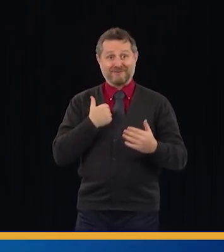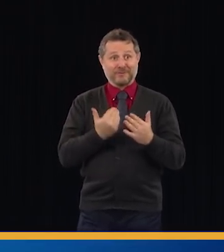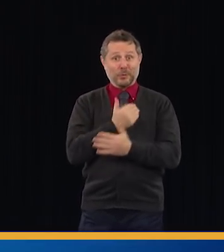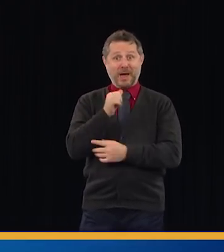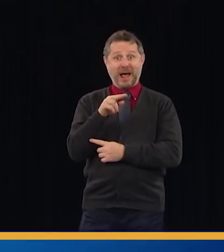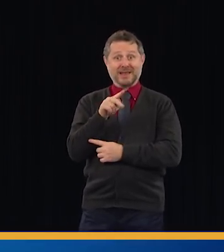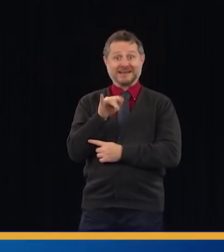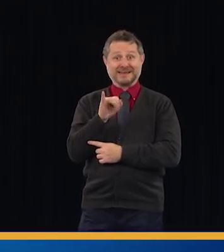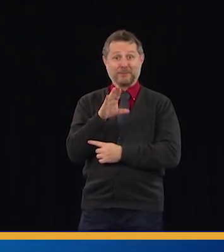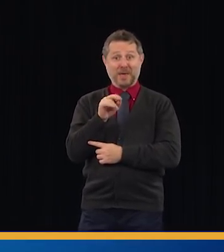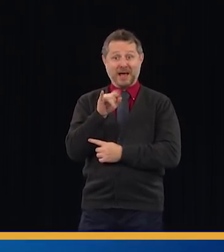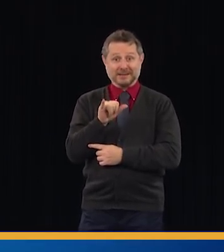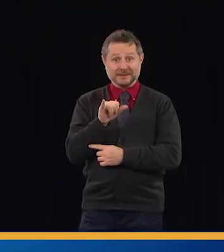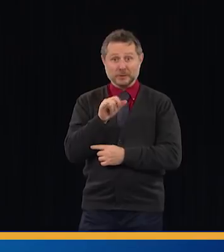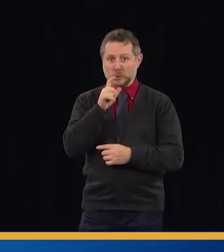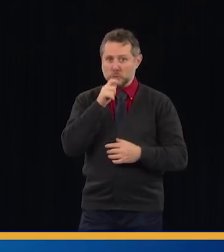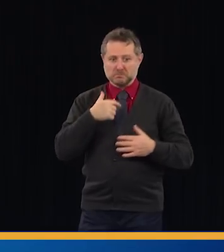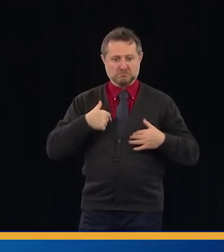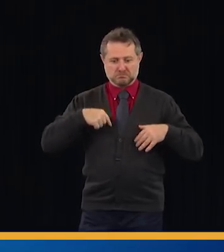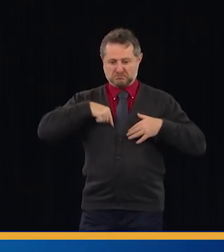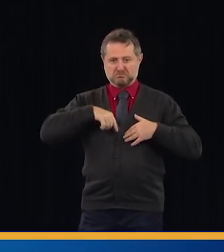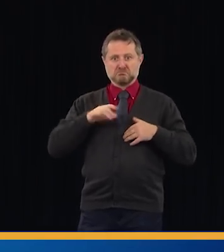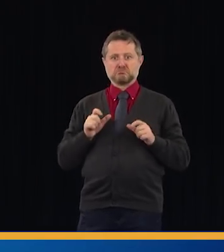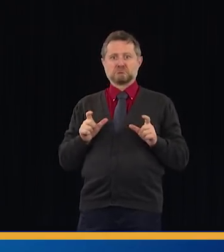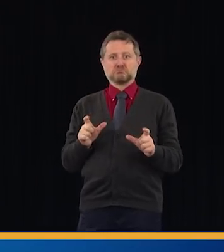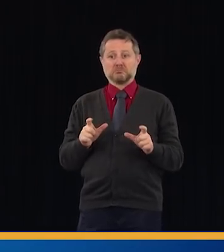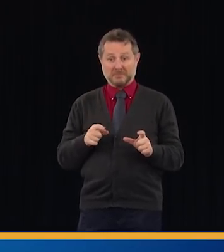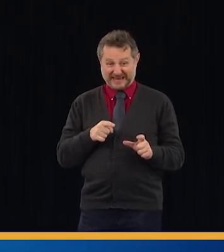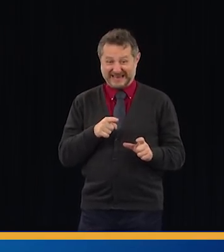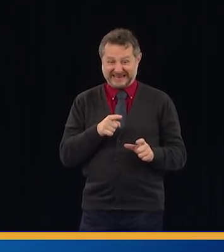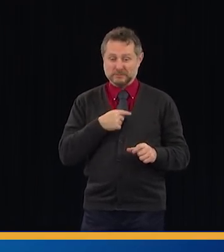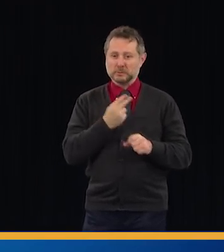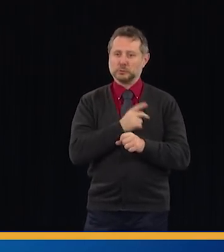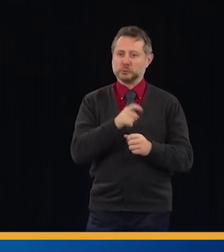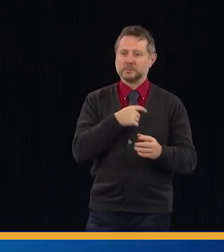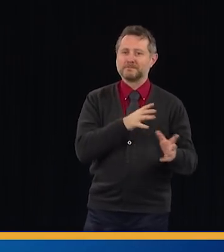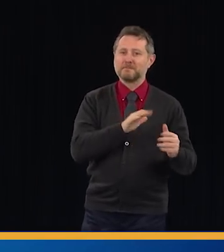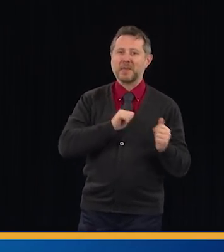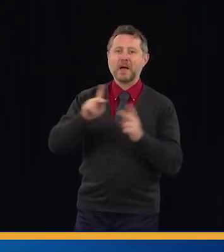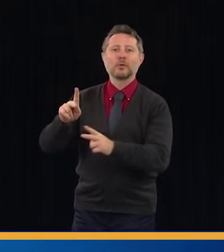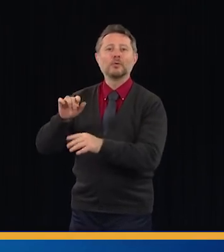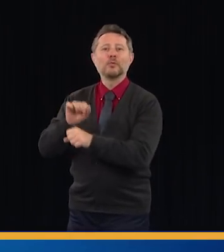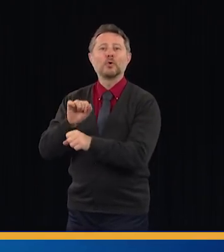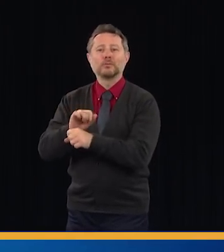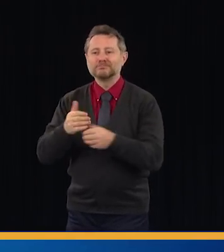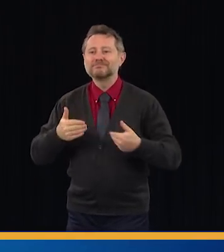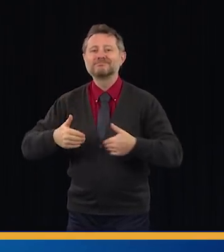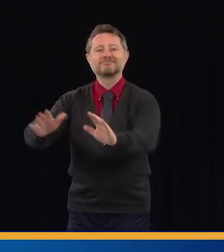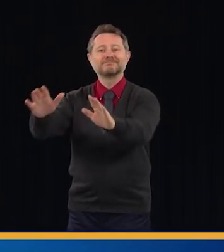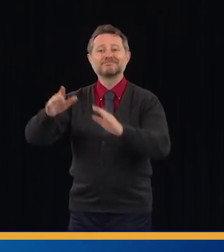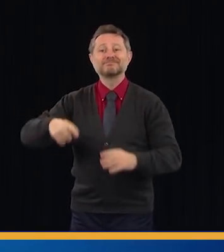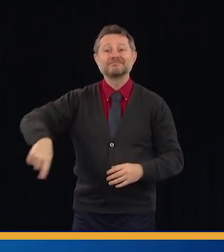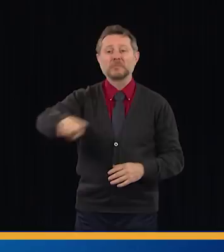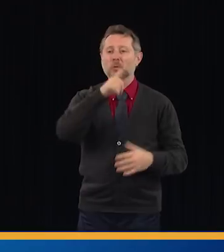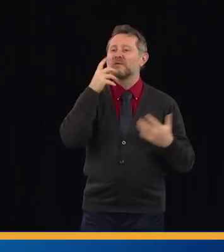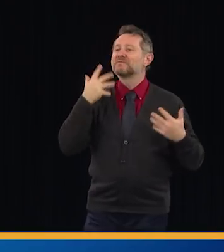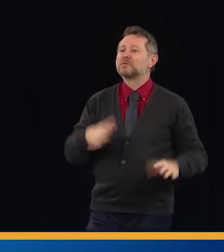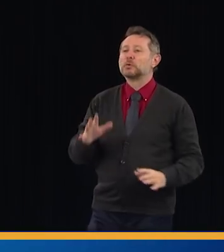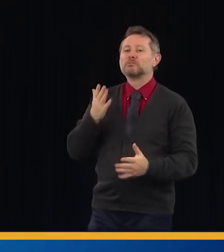been exposed and now are better. Those are the people who can go to work, and you know who they are because you can do testing.